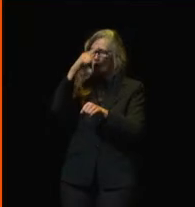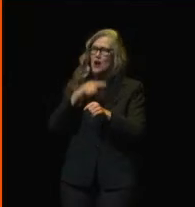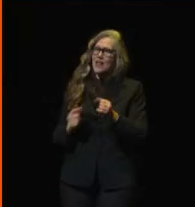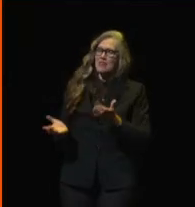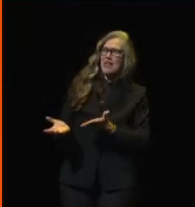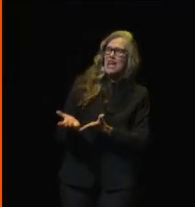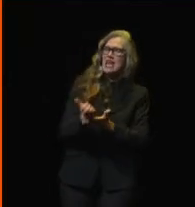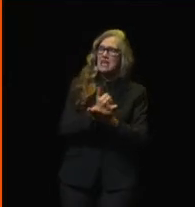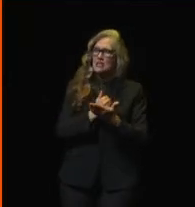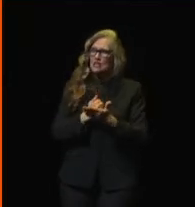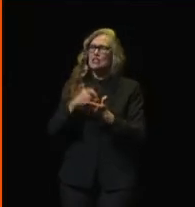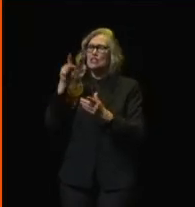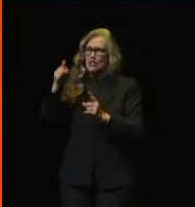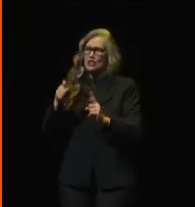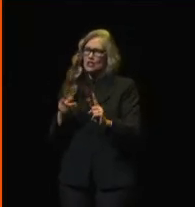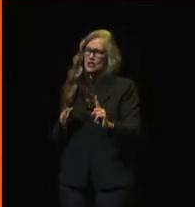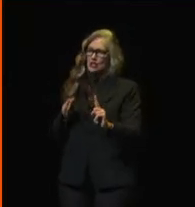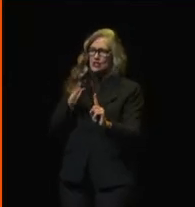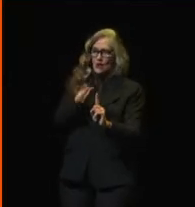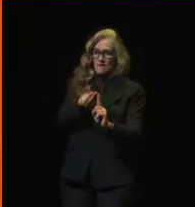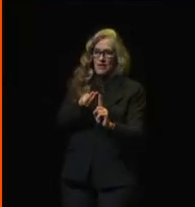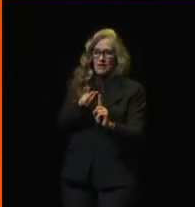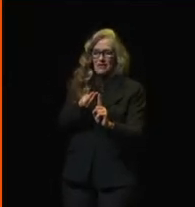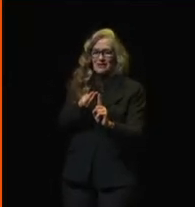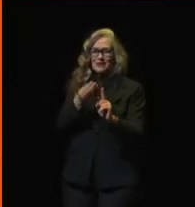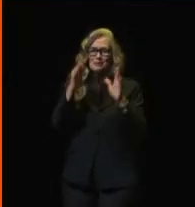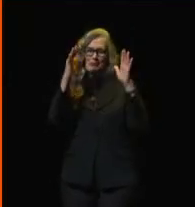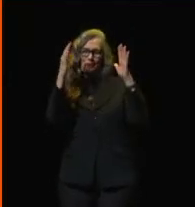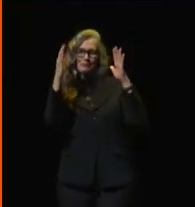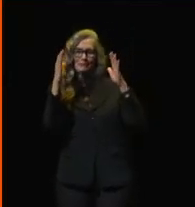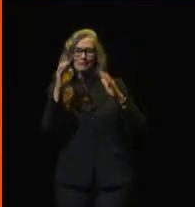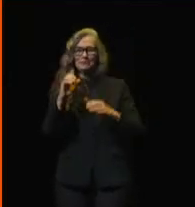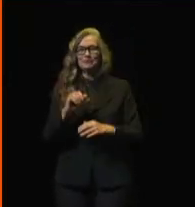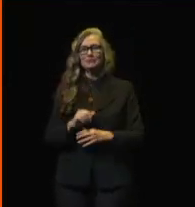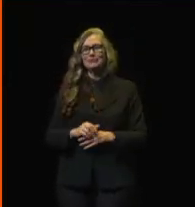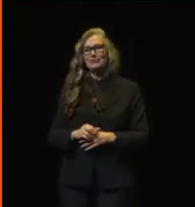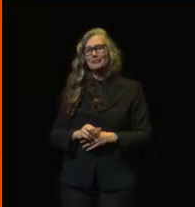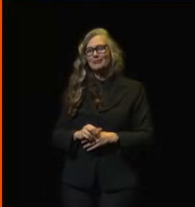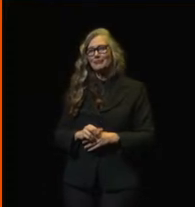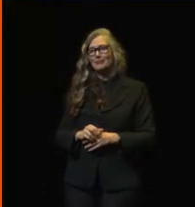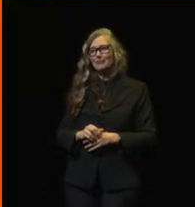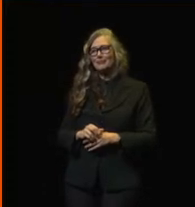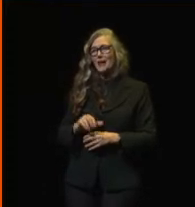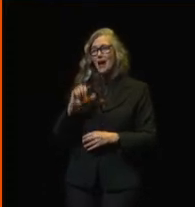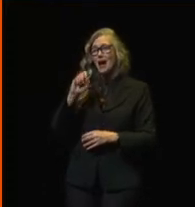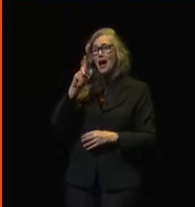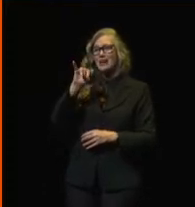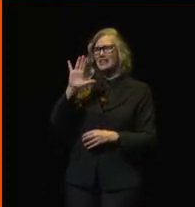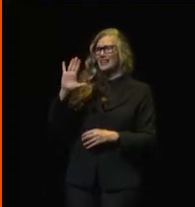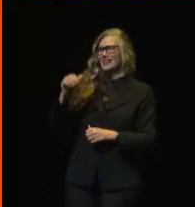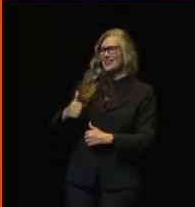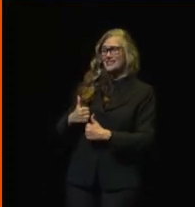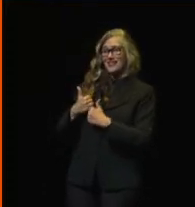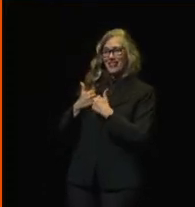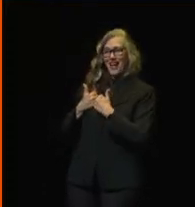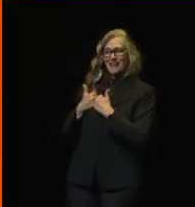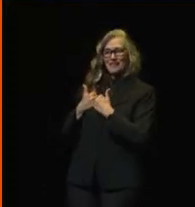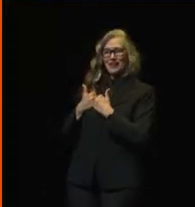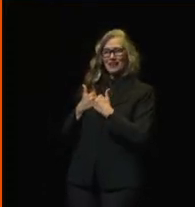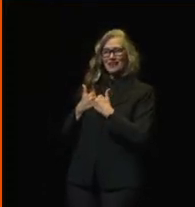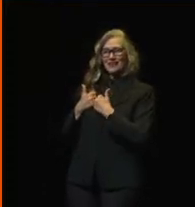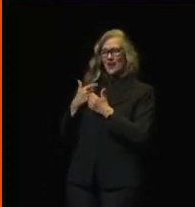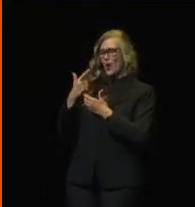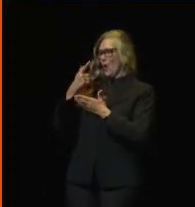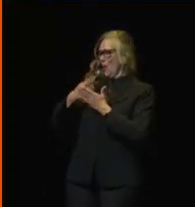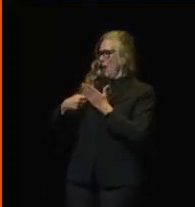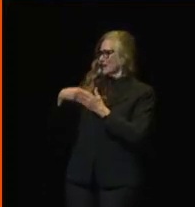So Ady's legacy, of course, is a reminder to us all of the obligation that we have